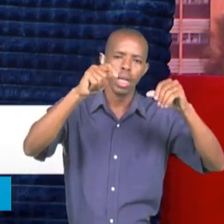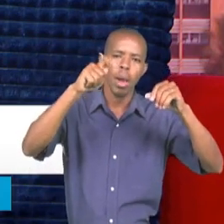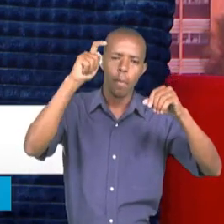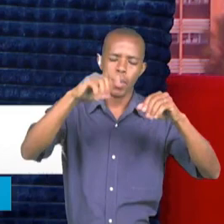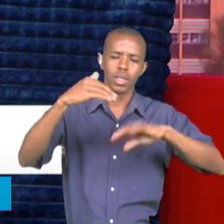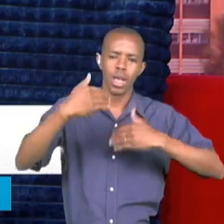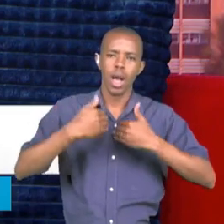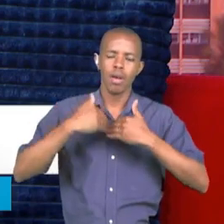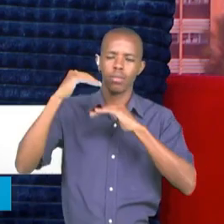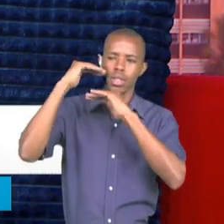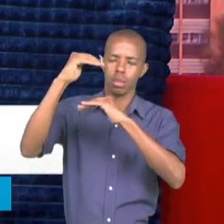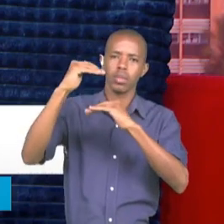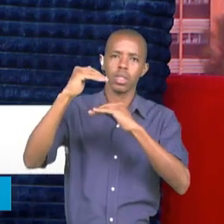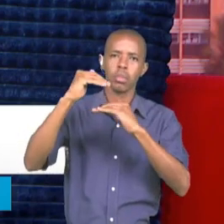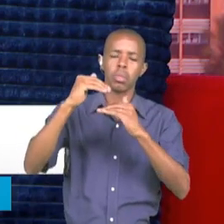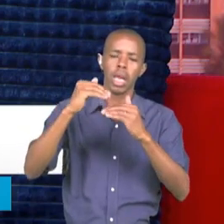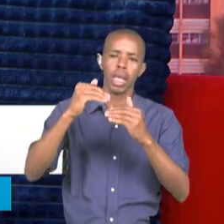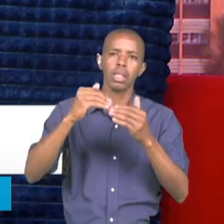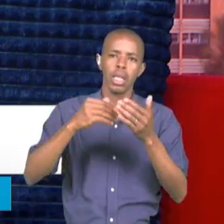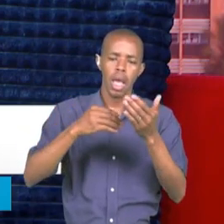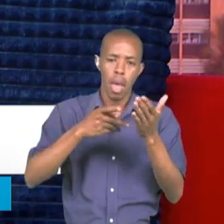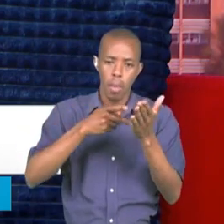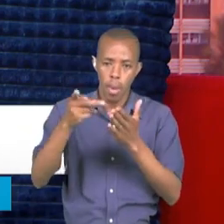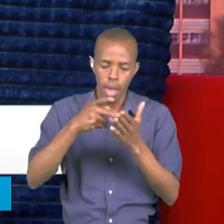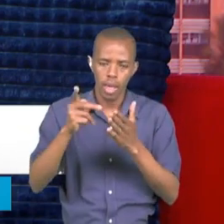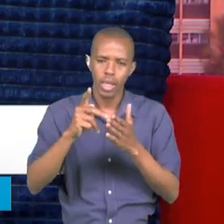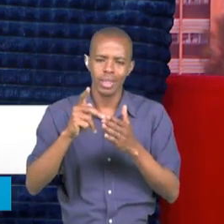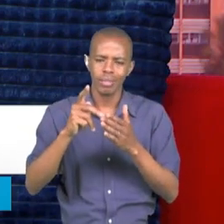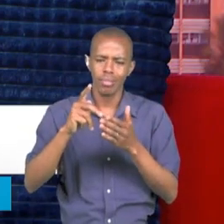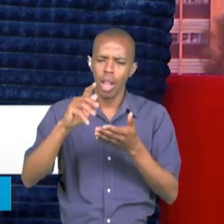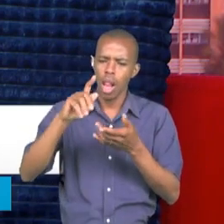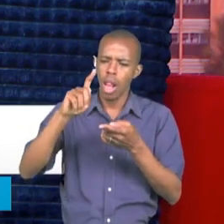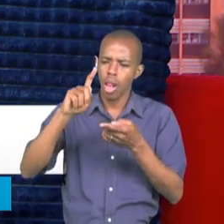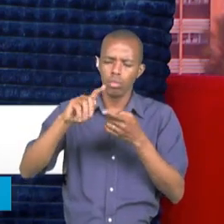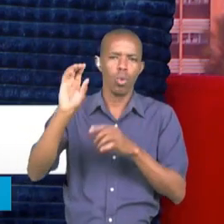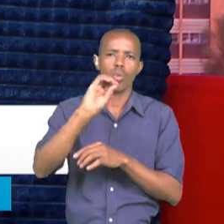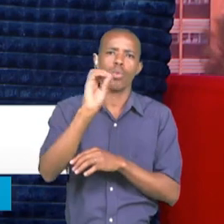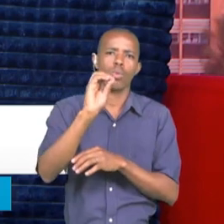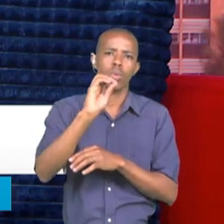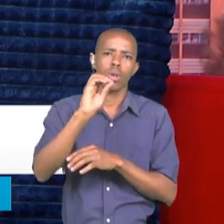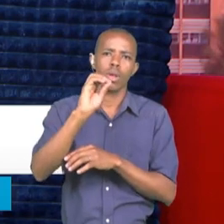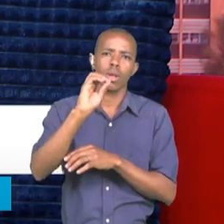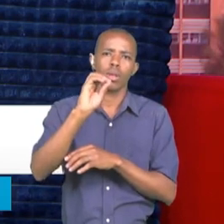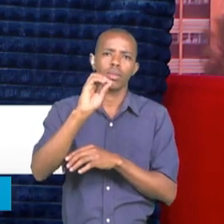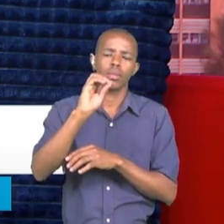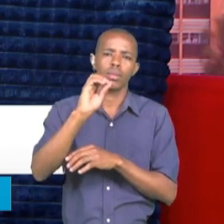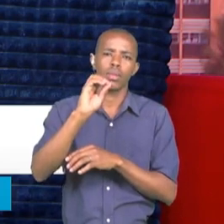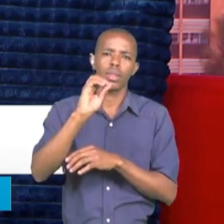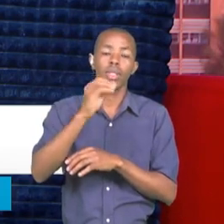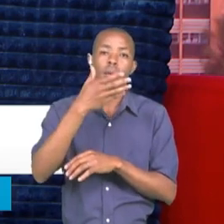in terms of pricing. Like, sorry, says it enda chini ya hii, because it will make me compromise on what I will use. So I'd